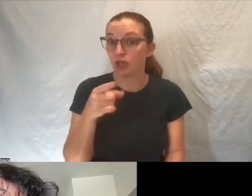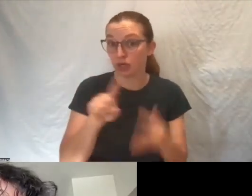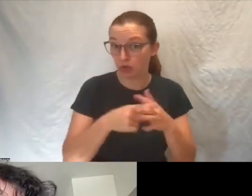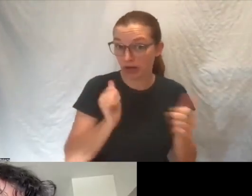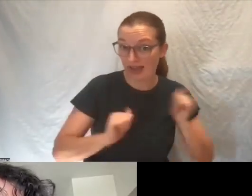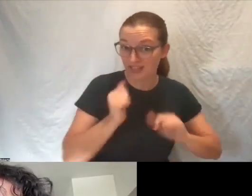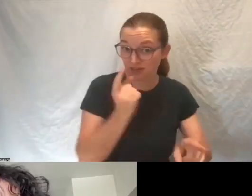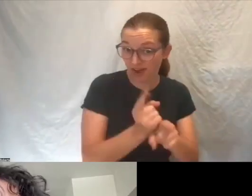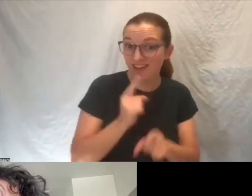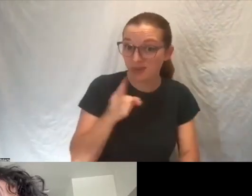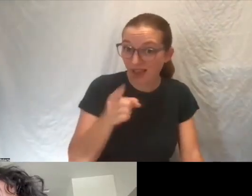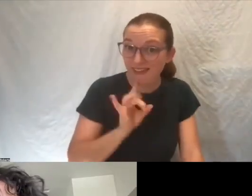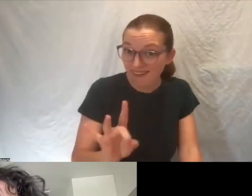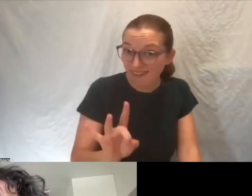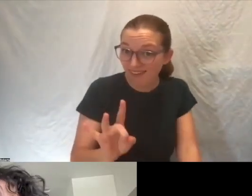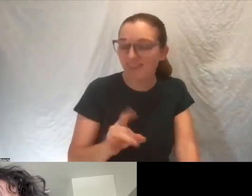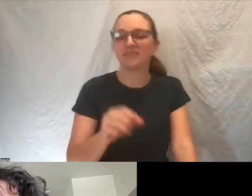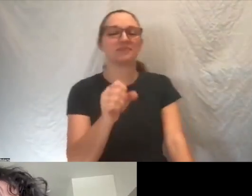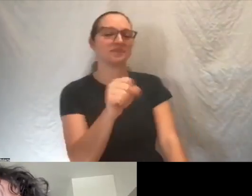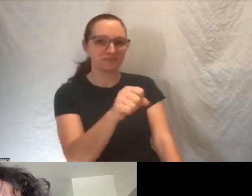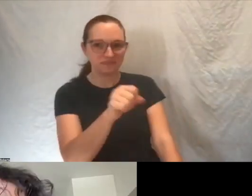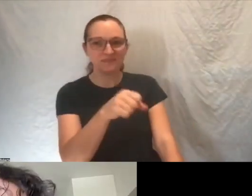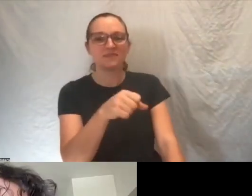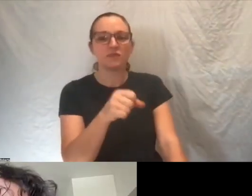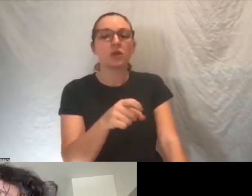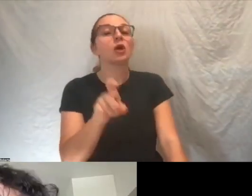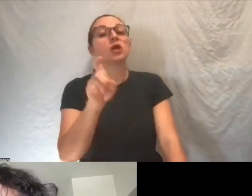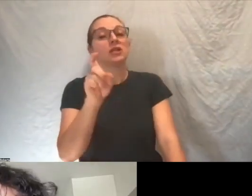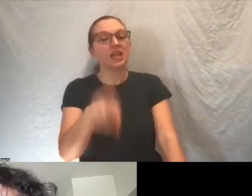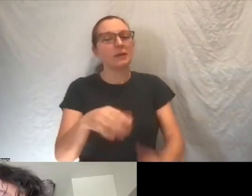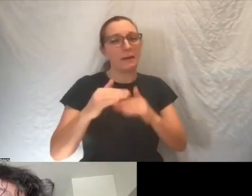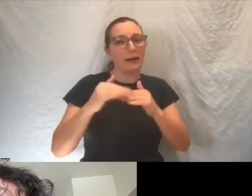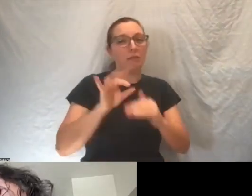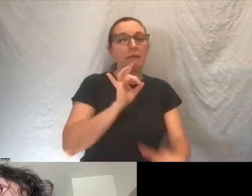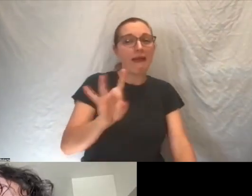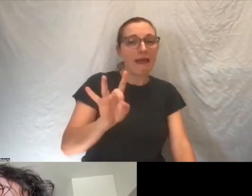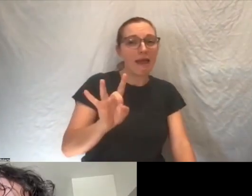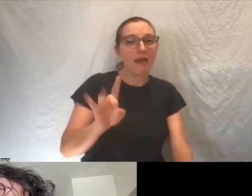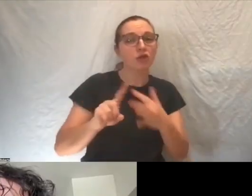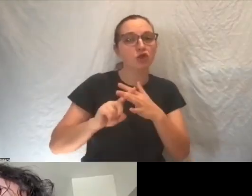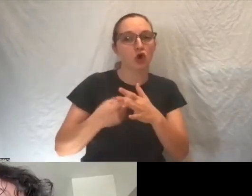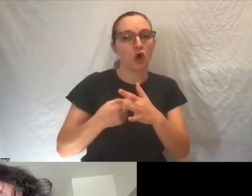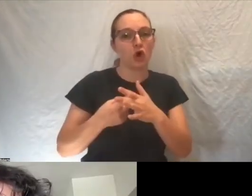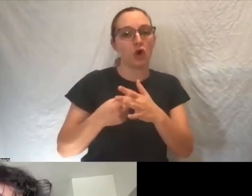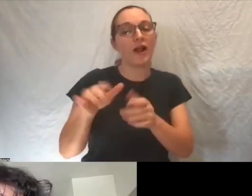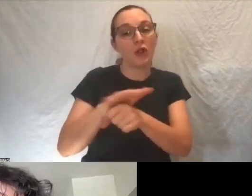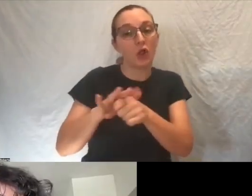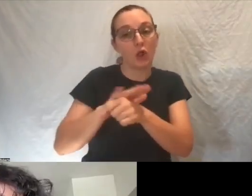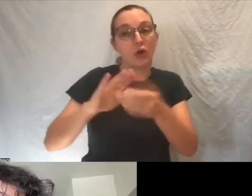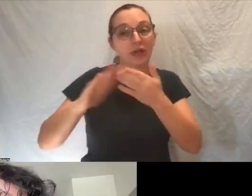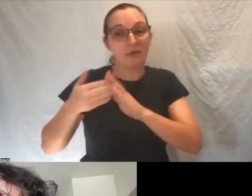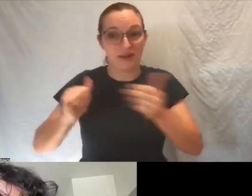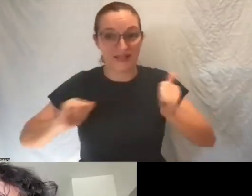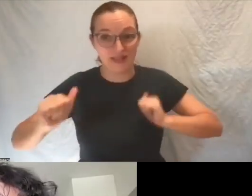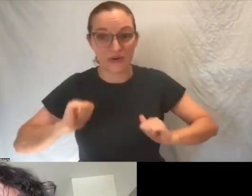huh? Yeah, you had to be 8 to start the local community theater that